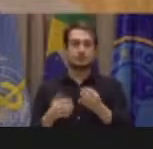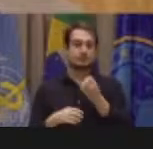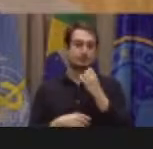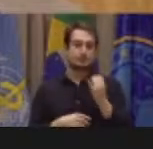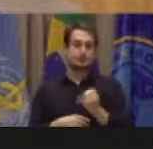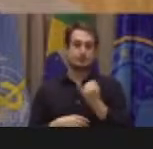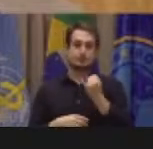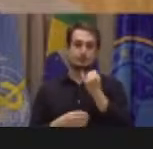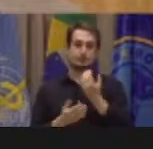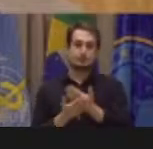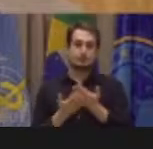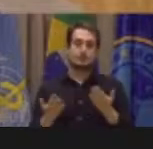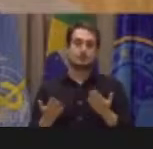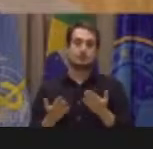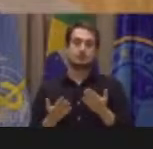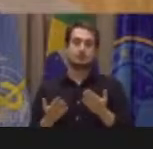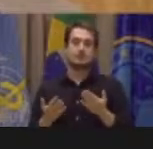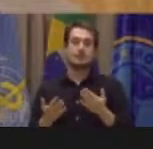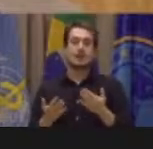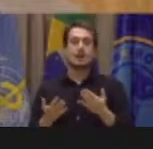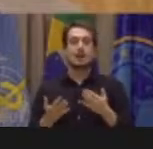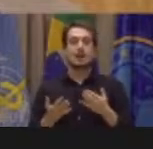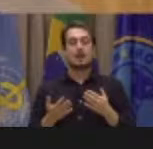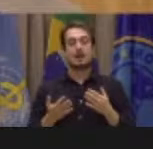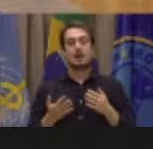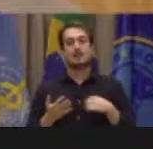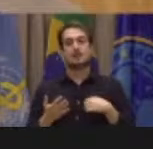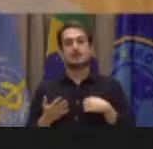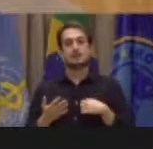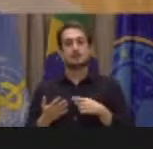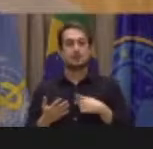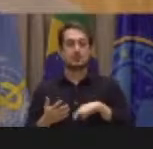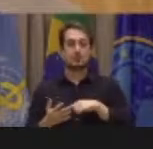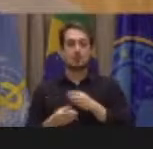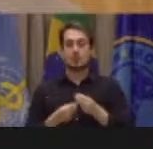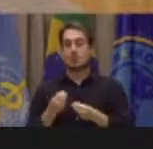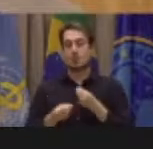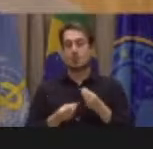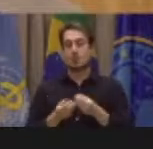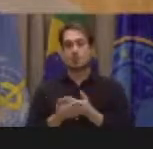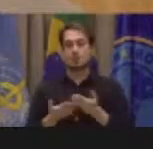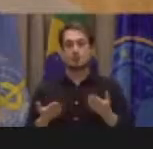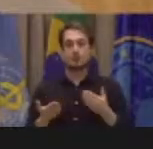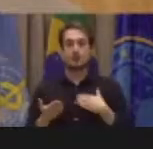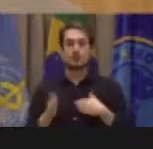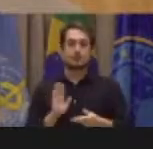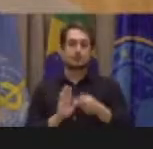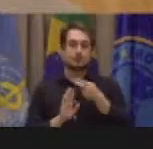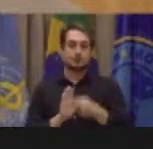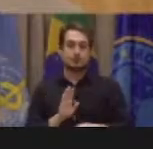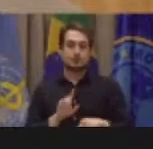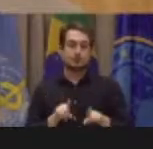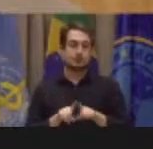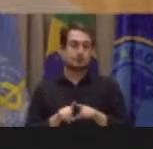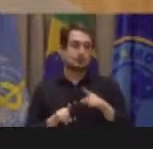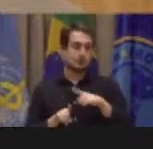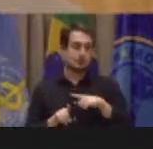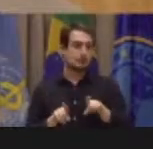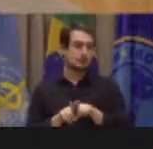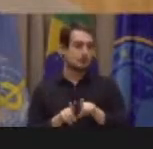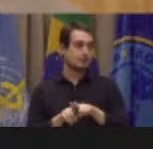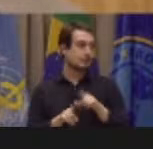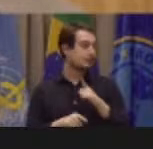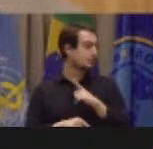And we have important countries like Spain and South Africa. And this project,